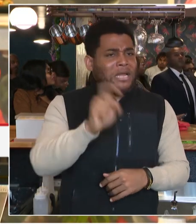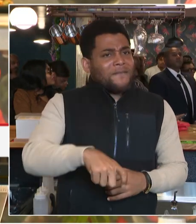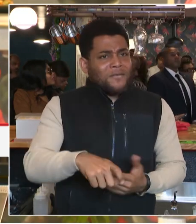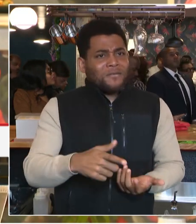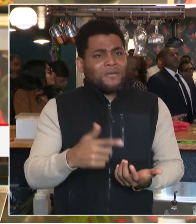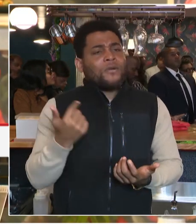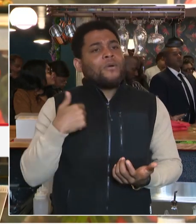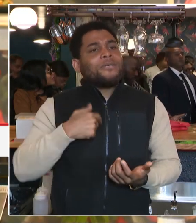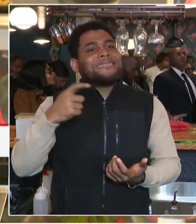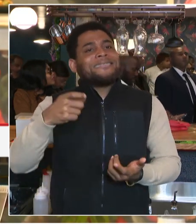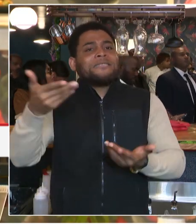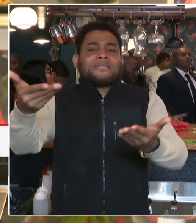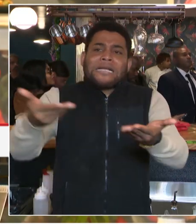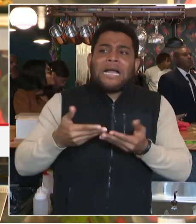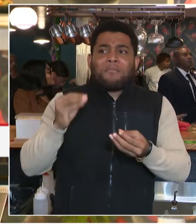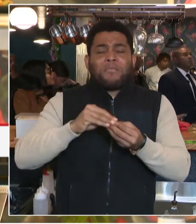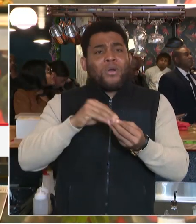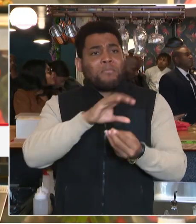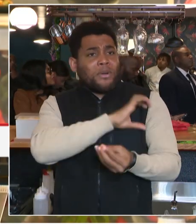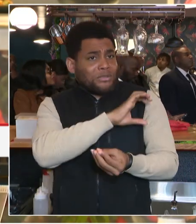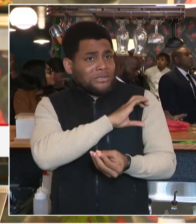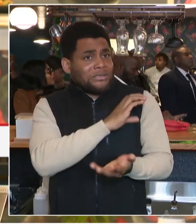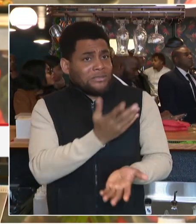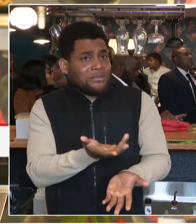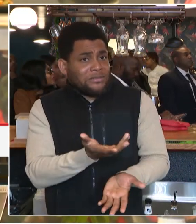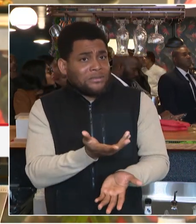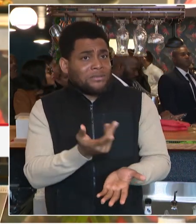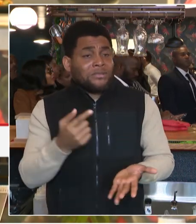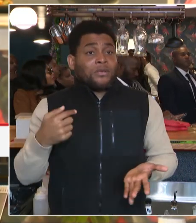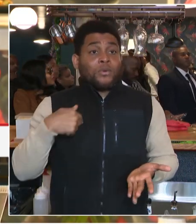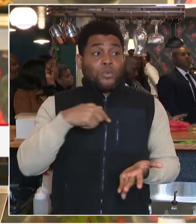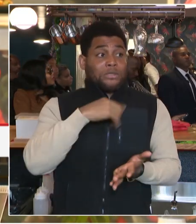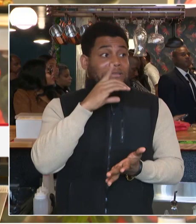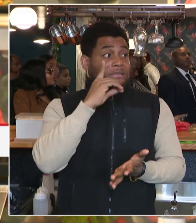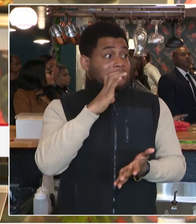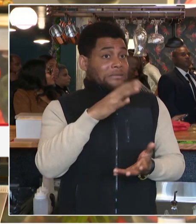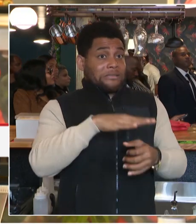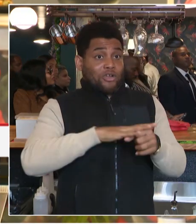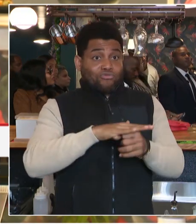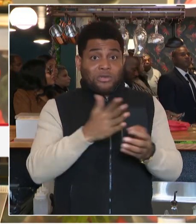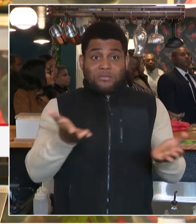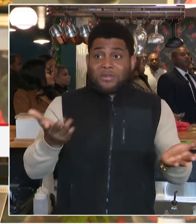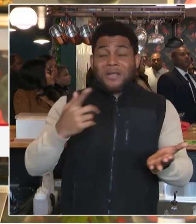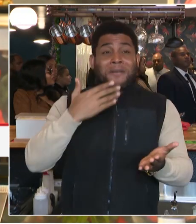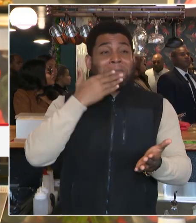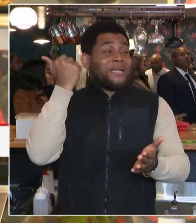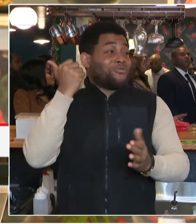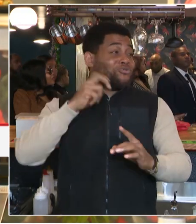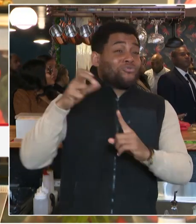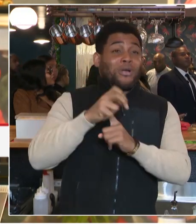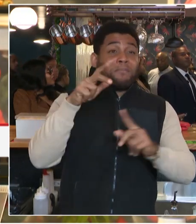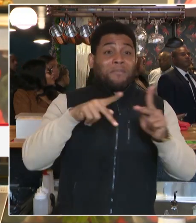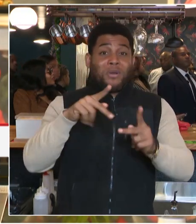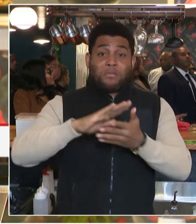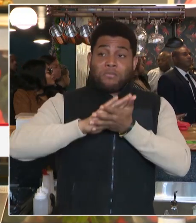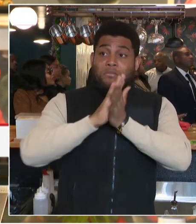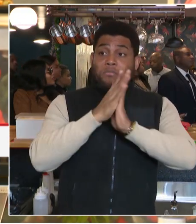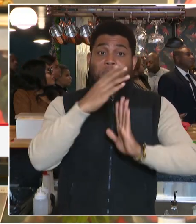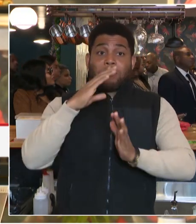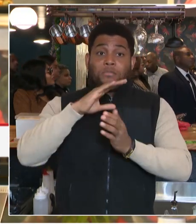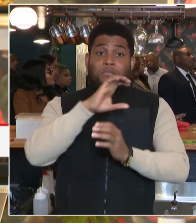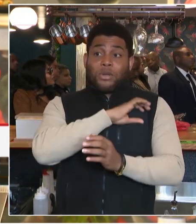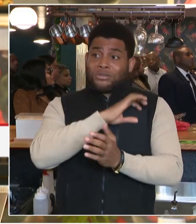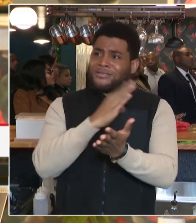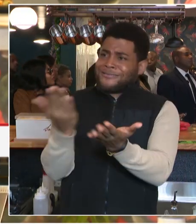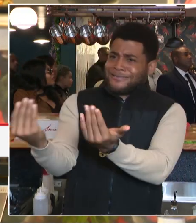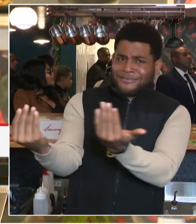a jurisdiction of choice for the best of the best people that want to go into policing. And to do that, we have got to